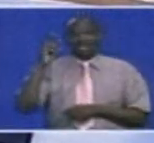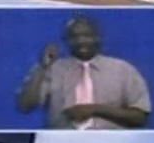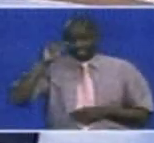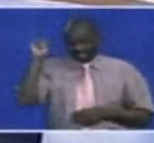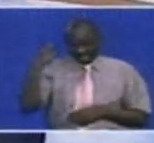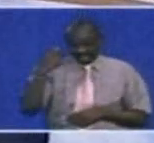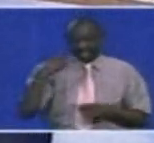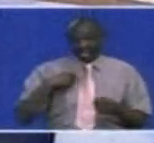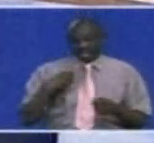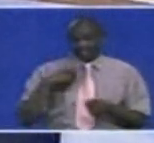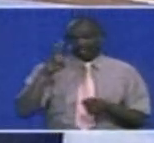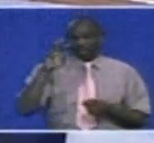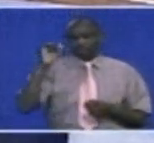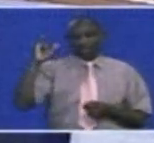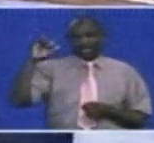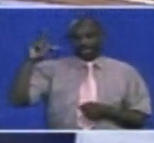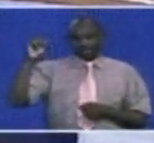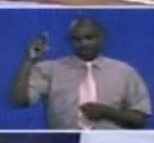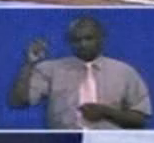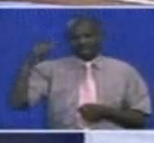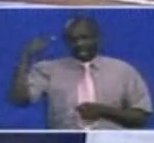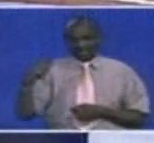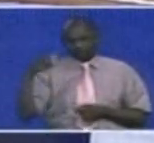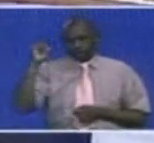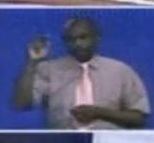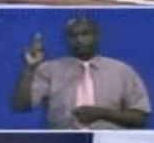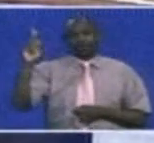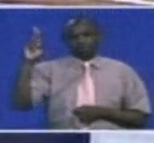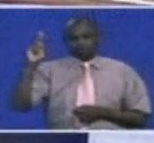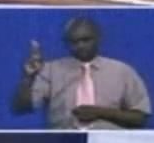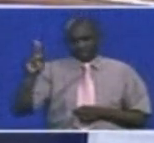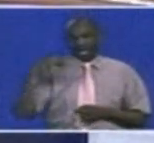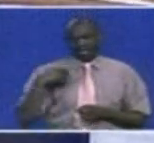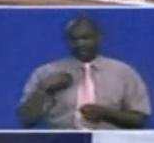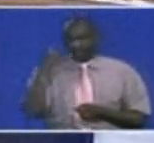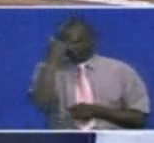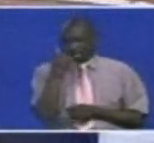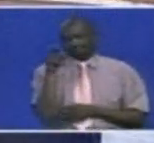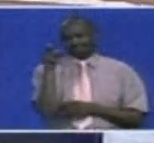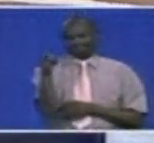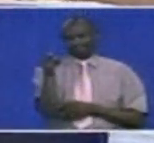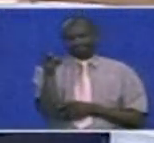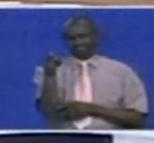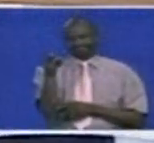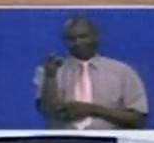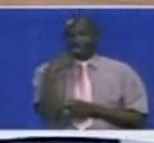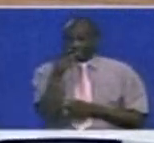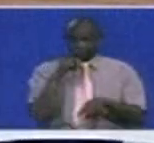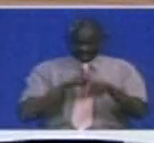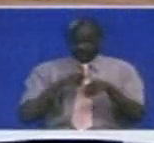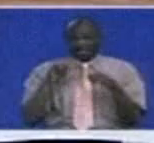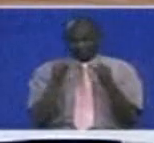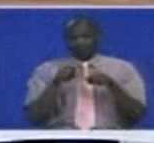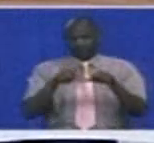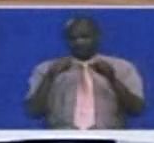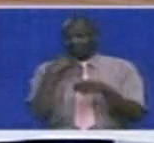Wilson _Mburu, and at Yvonne Okwara, hashtag BigQ. Keep your thoughts coming in. We will share them. during this live newscast, and of